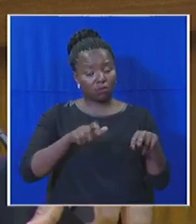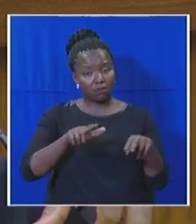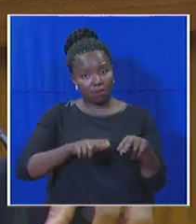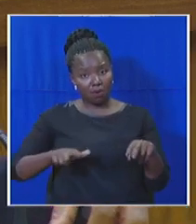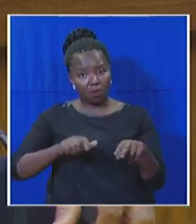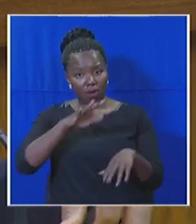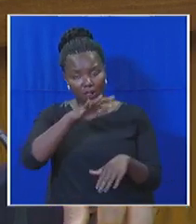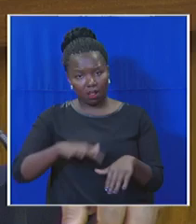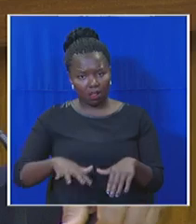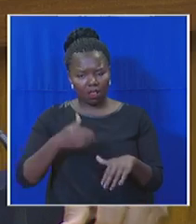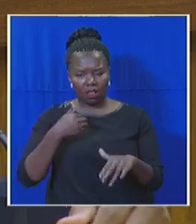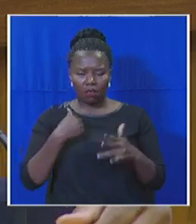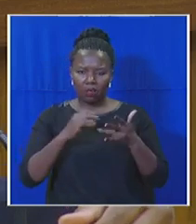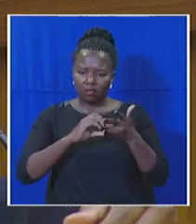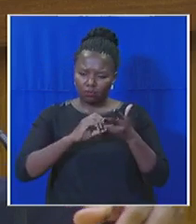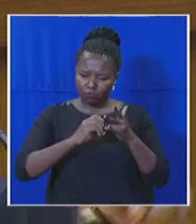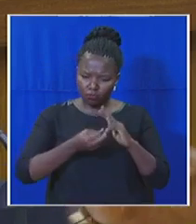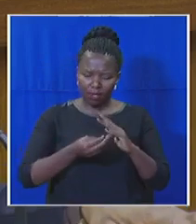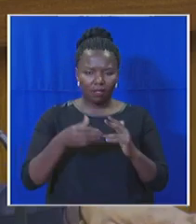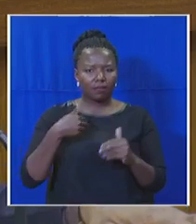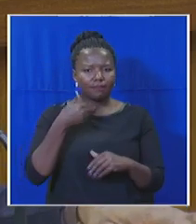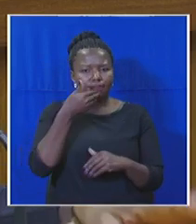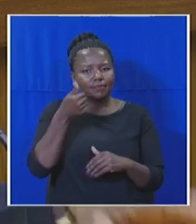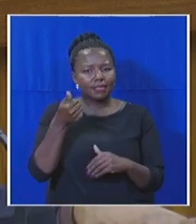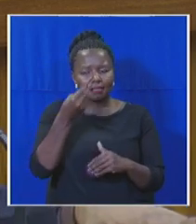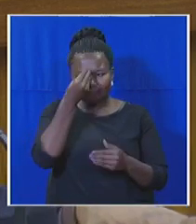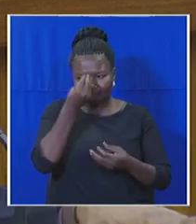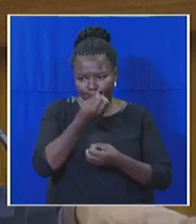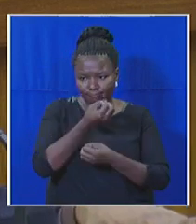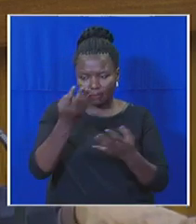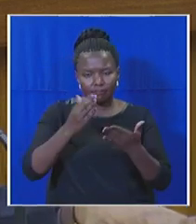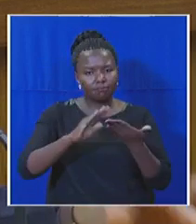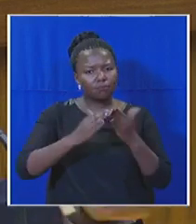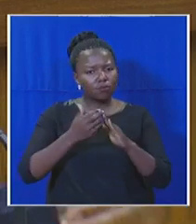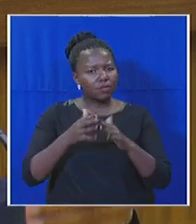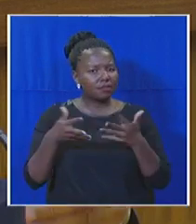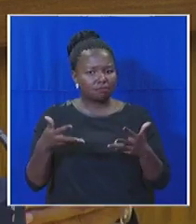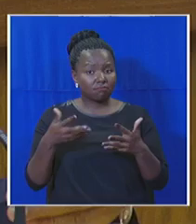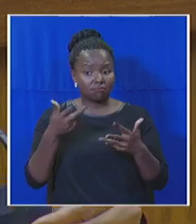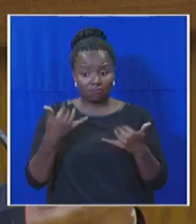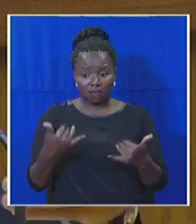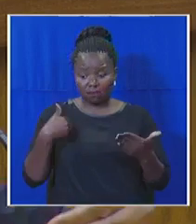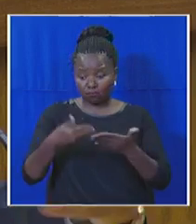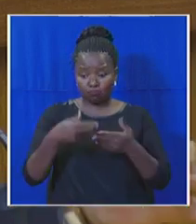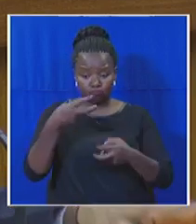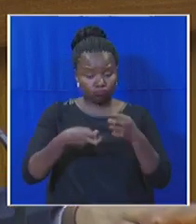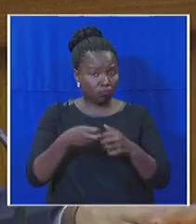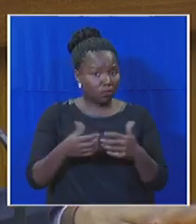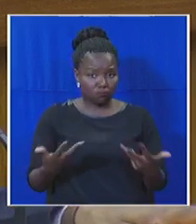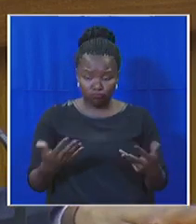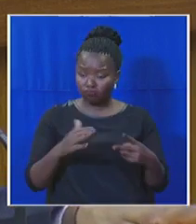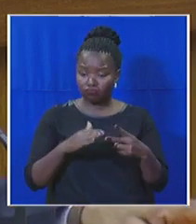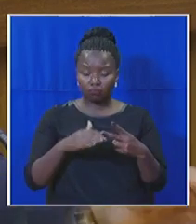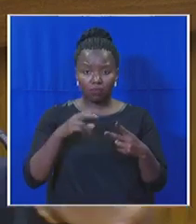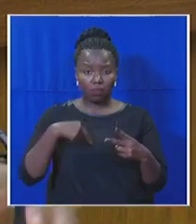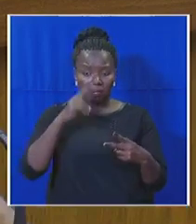best to inform the population about what is happening and what they need to do, what the government is doing.